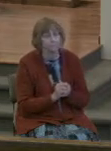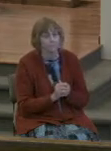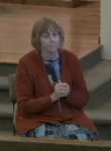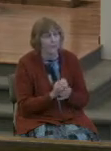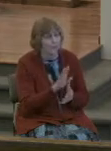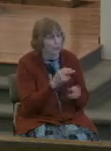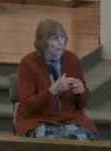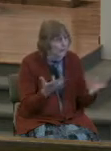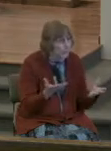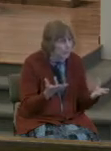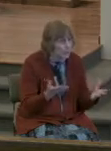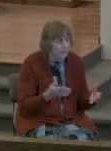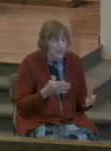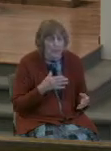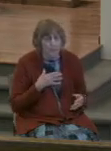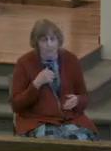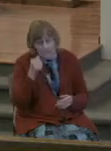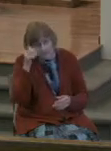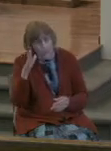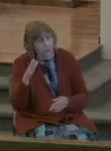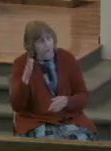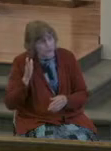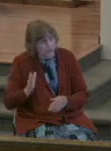What's your name?